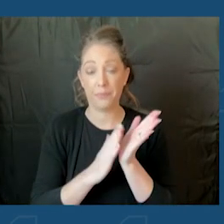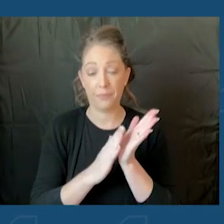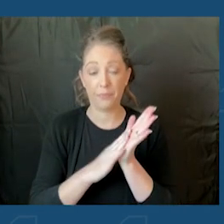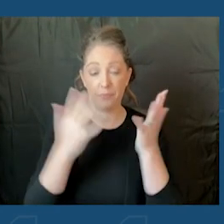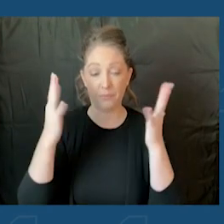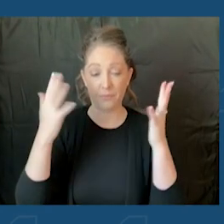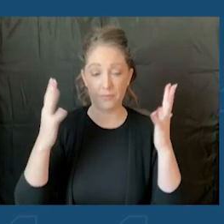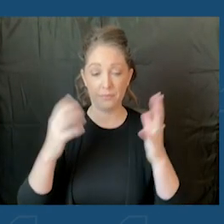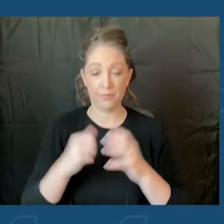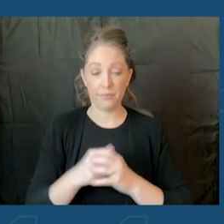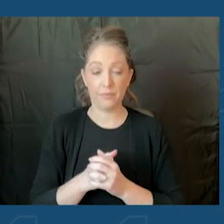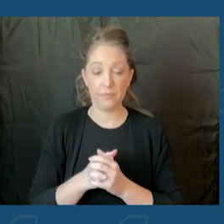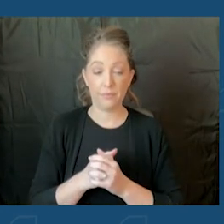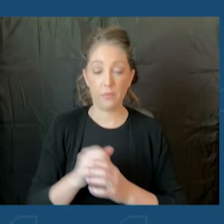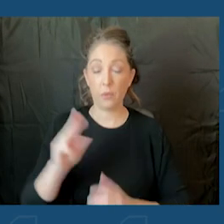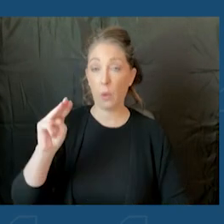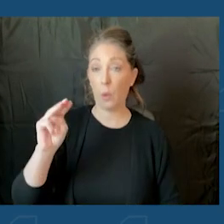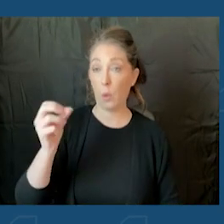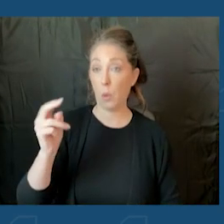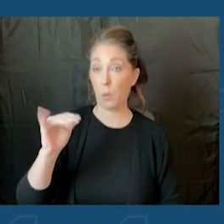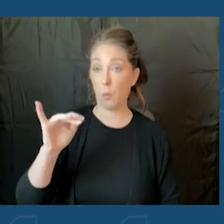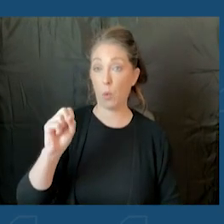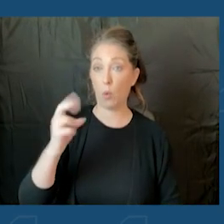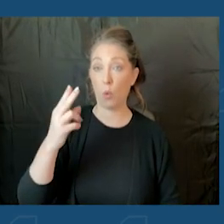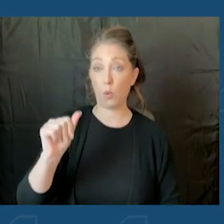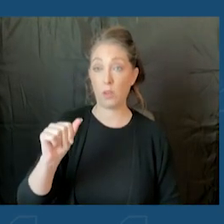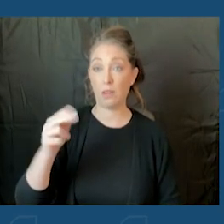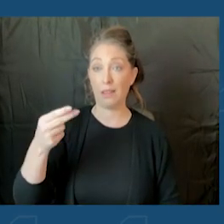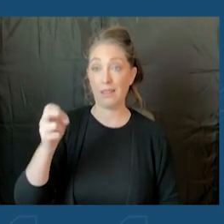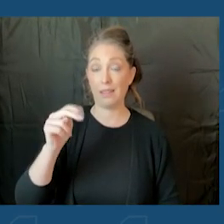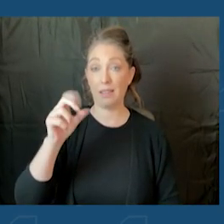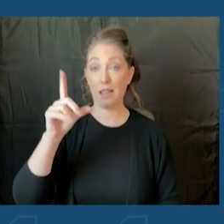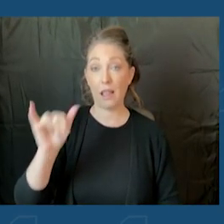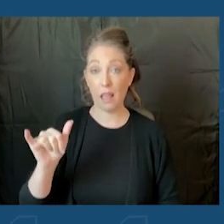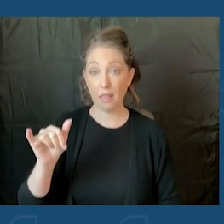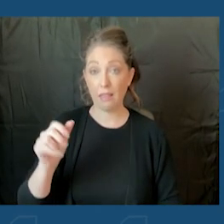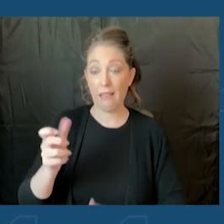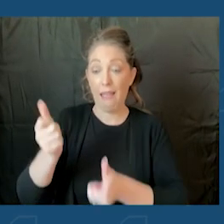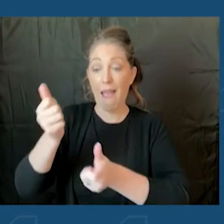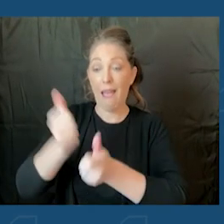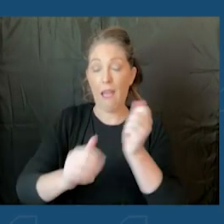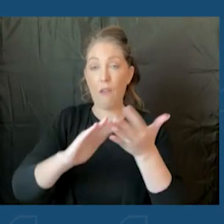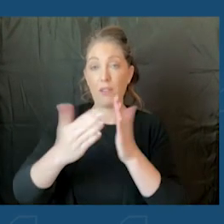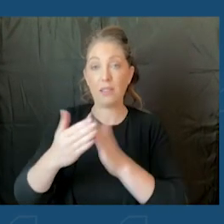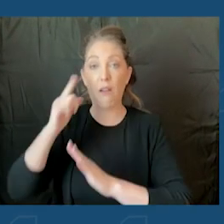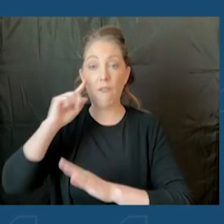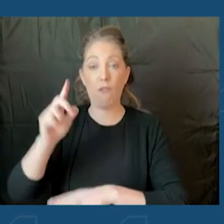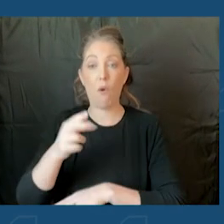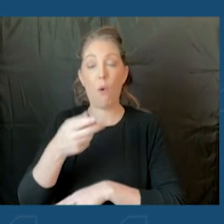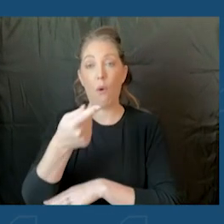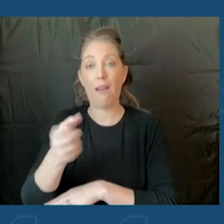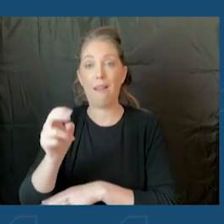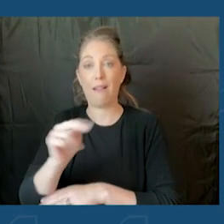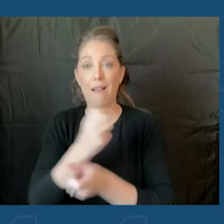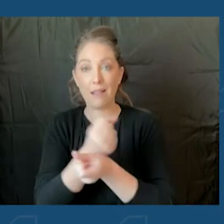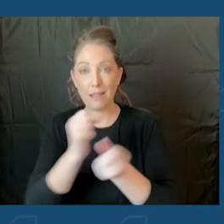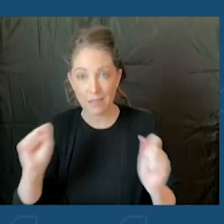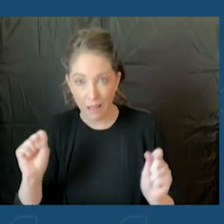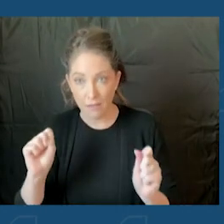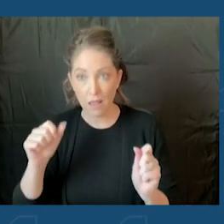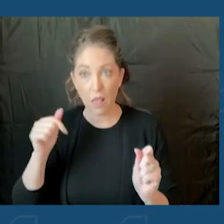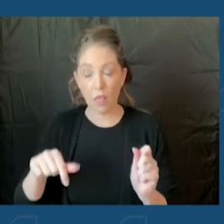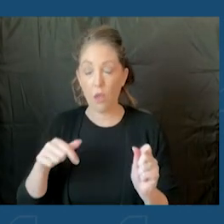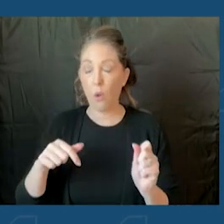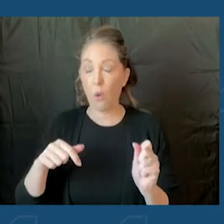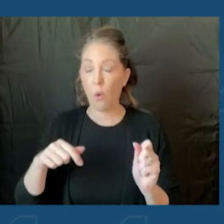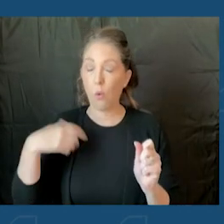Monisha Henley, the Senior Director of State Government Affairs, Every Town for Gun Safety. And this has been a force of change, and